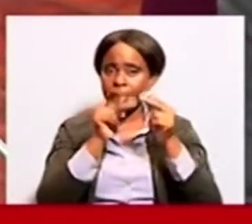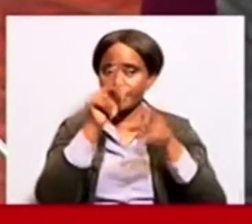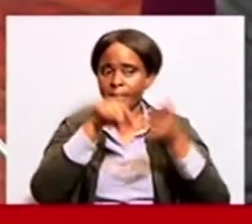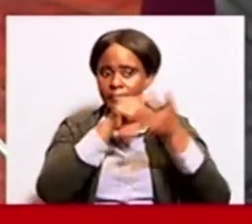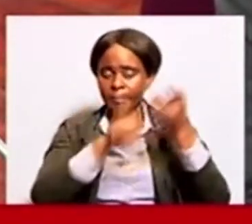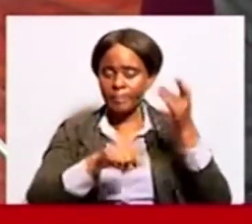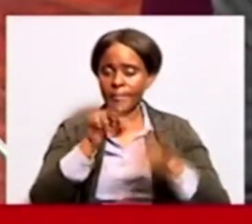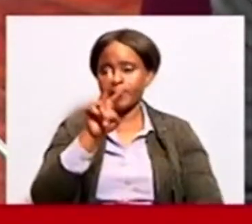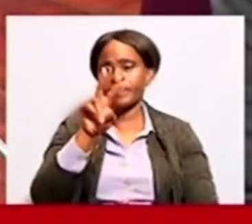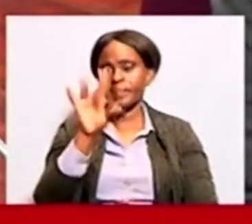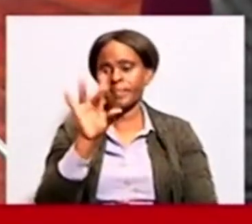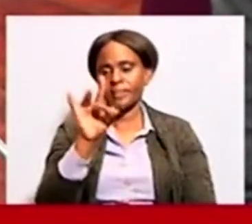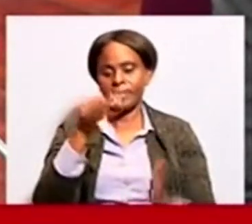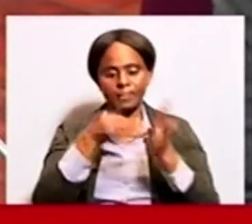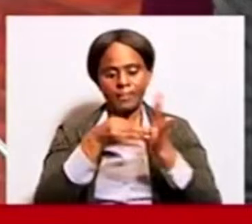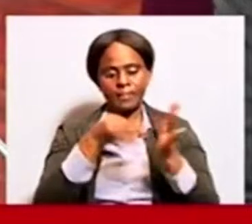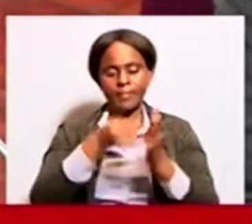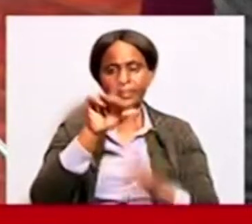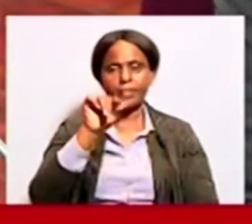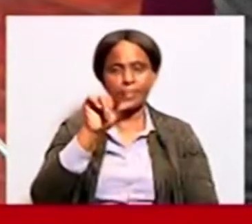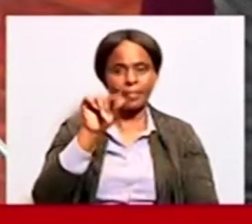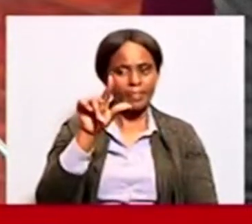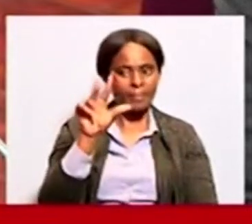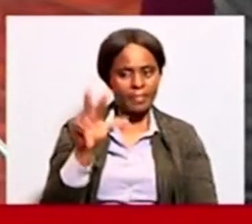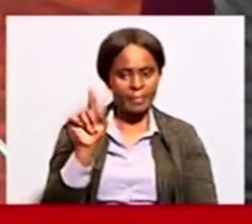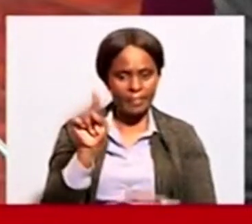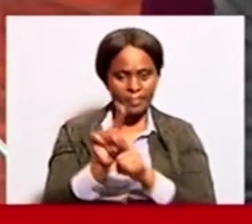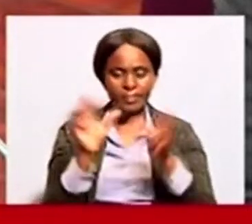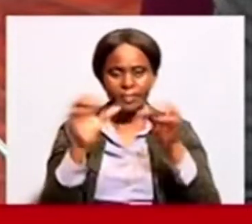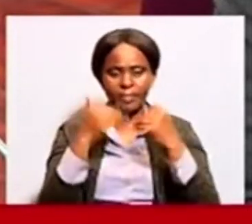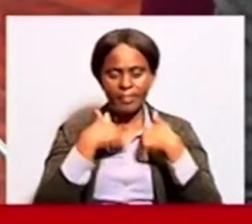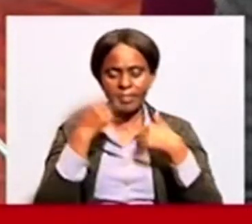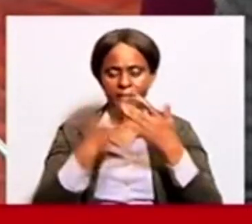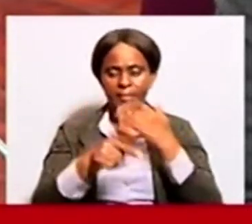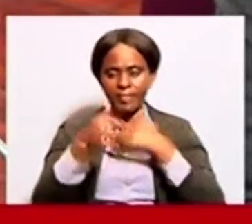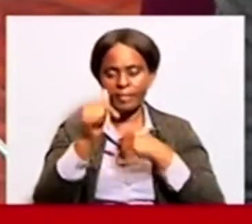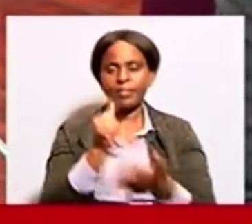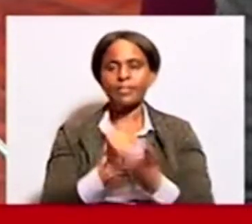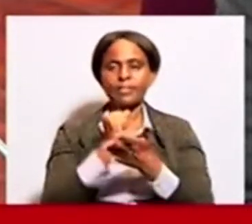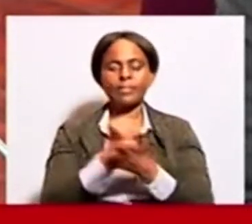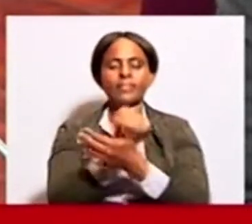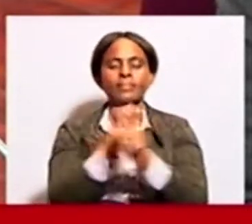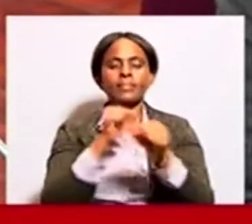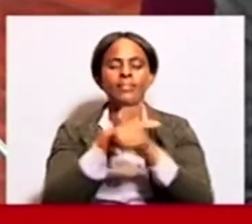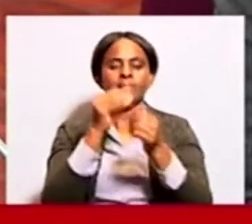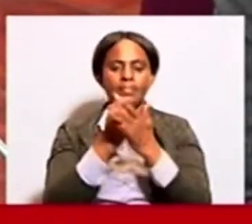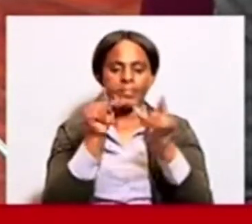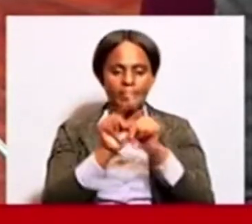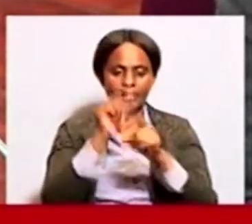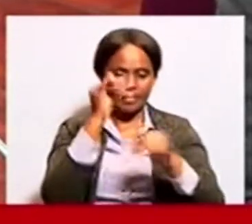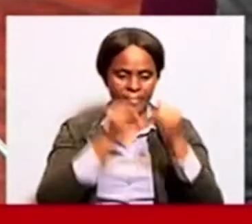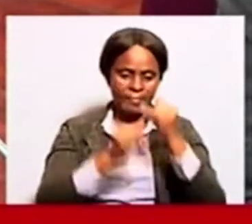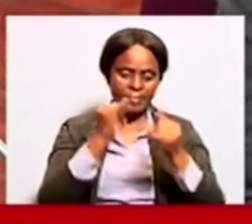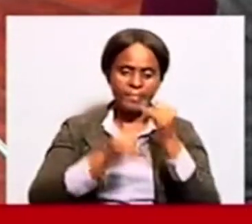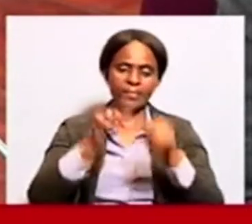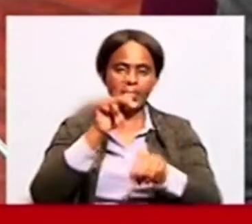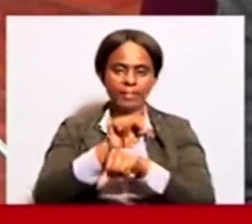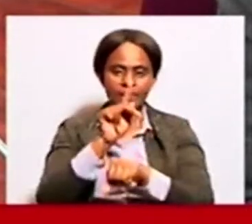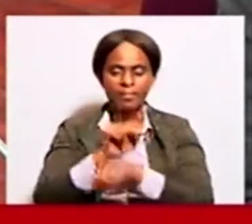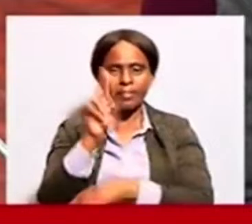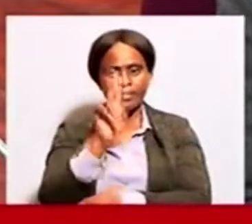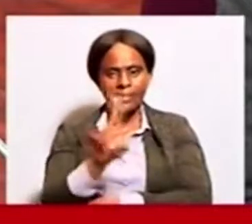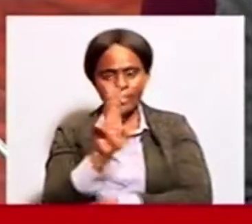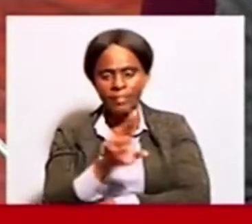on 28th February 2023, and the council has since rectified the defects and completed the project using